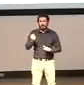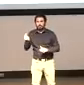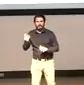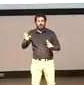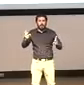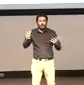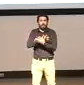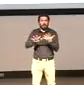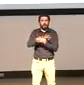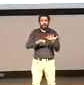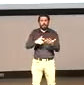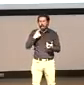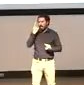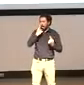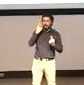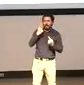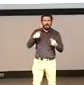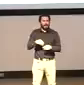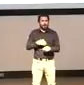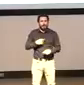I wondered what was going on in my mind.